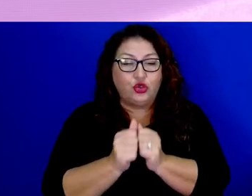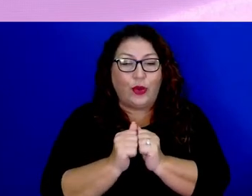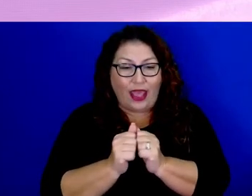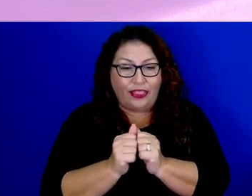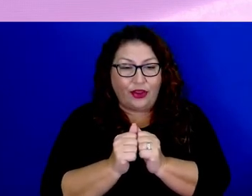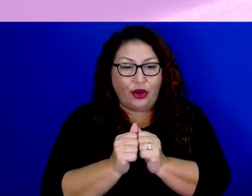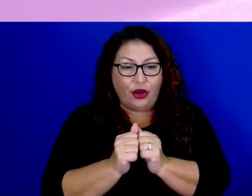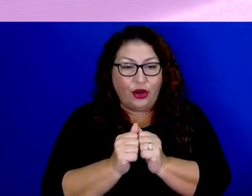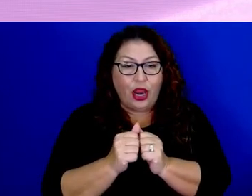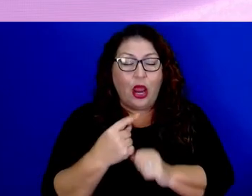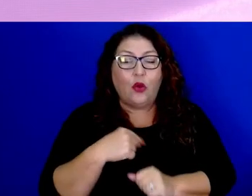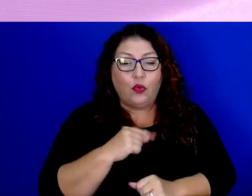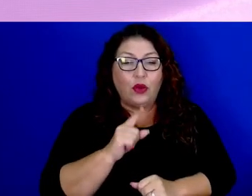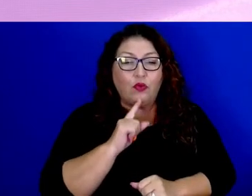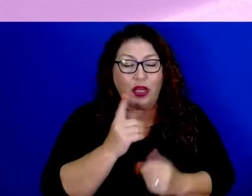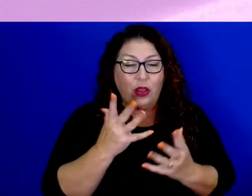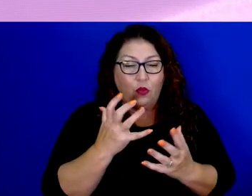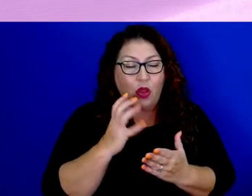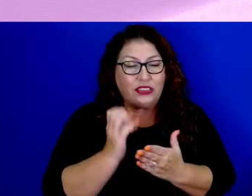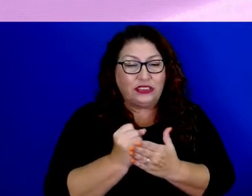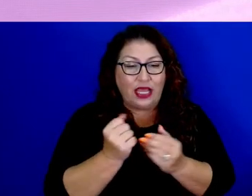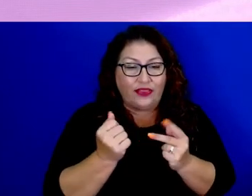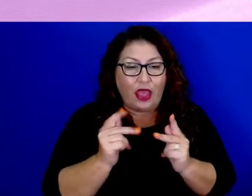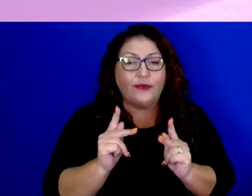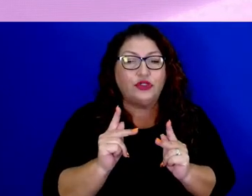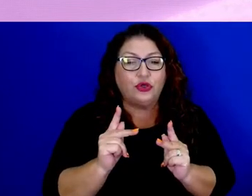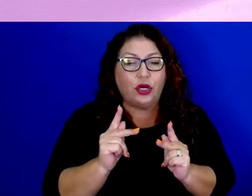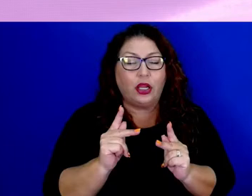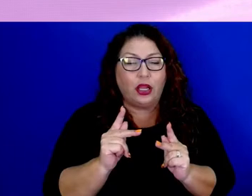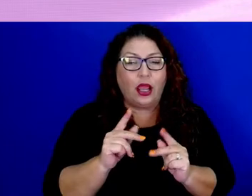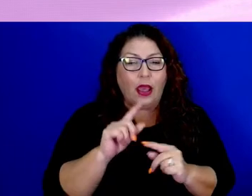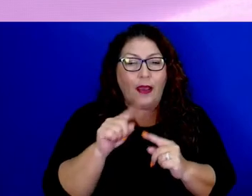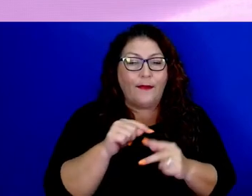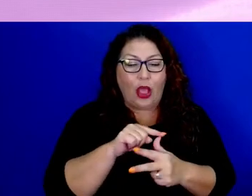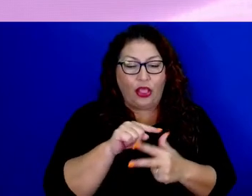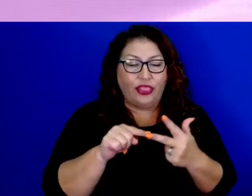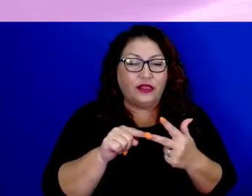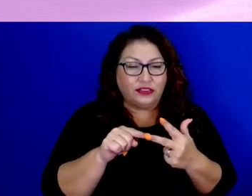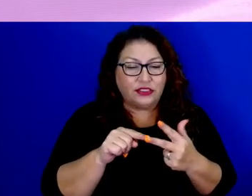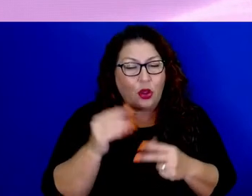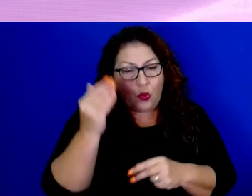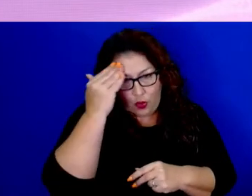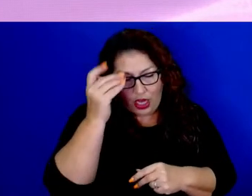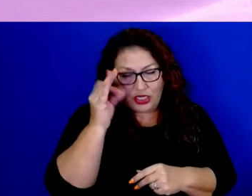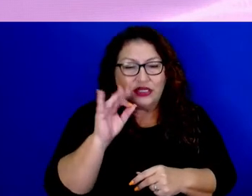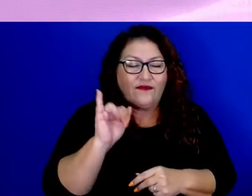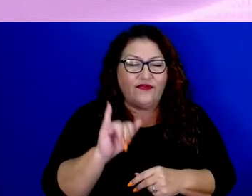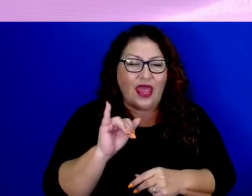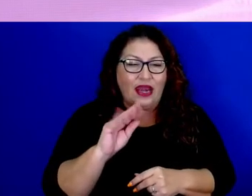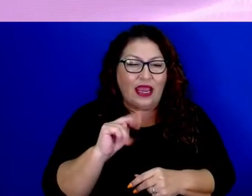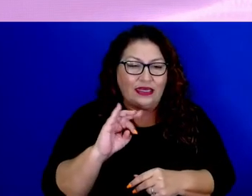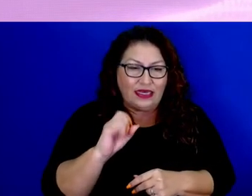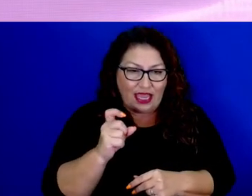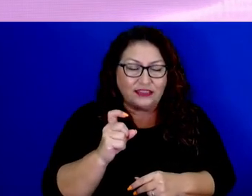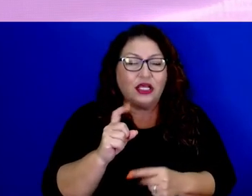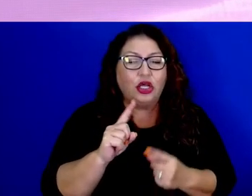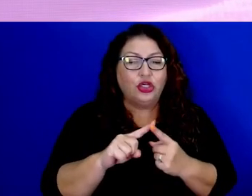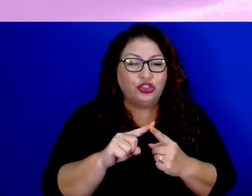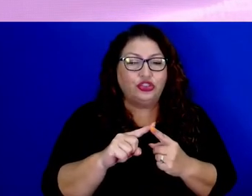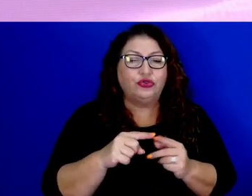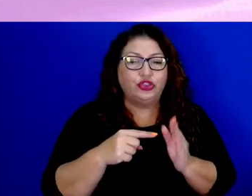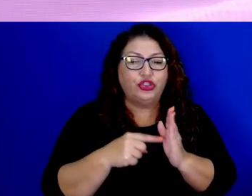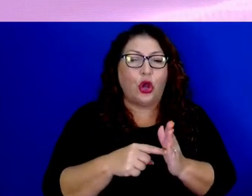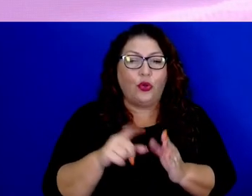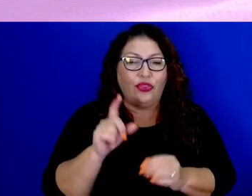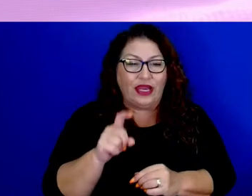the opportunity around also the launch and the awareness of this index to highlight the need to